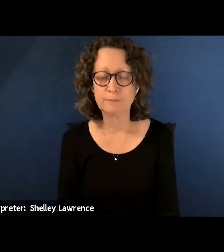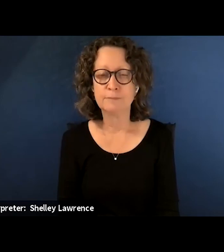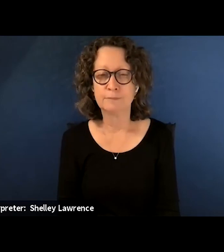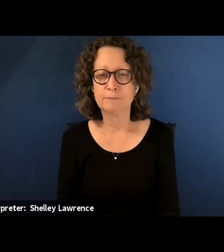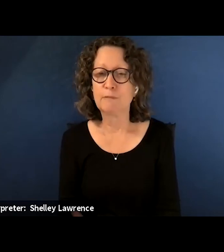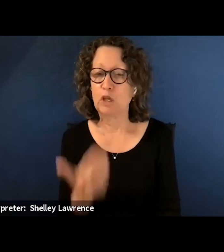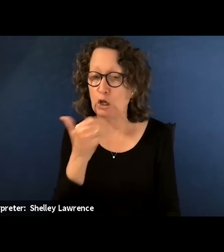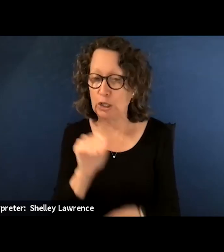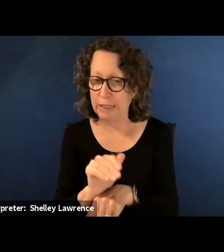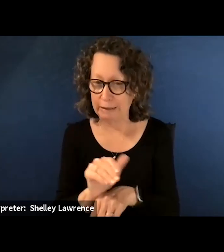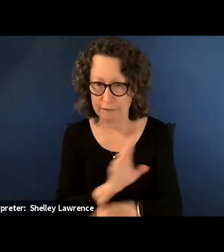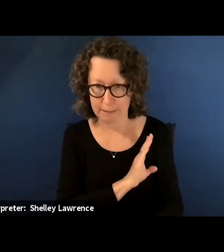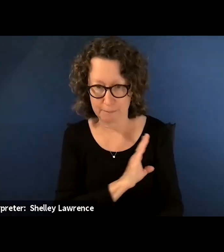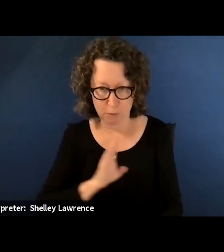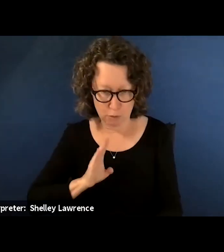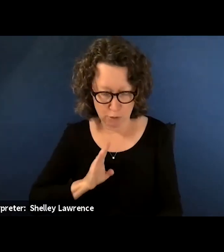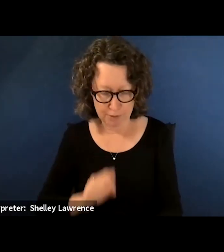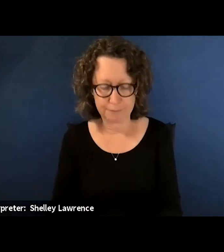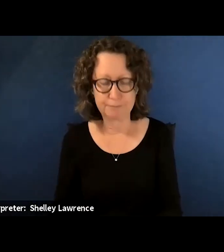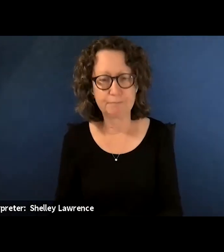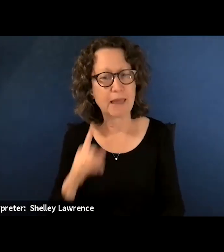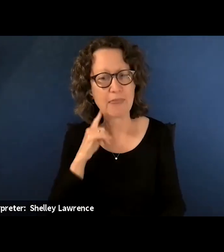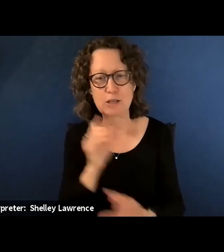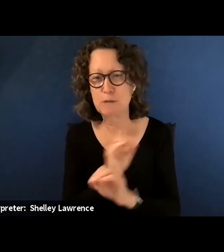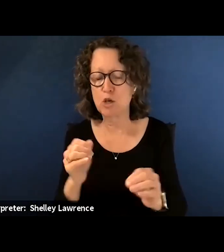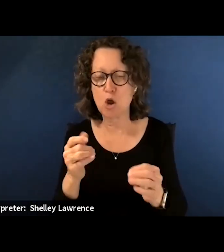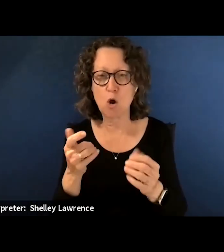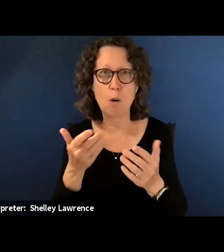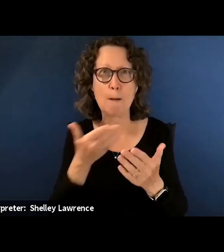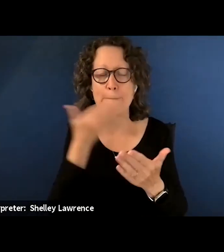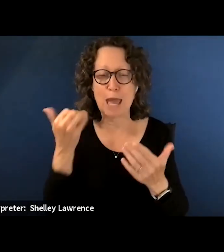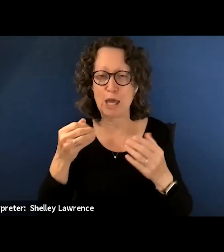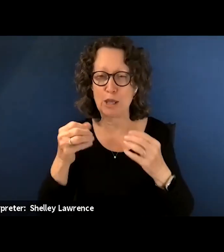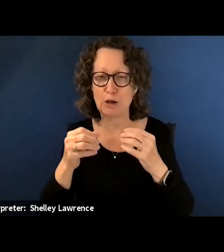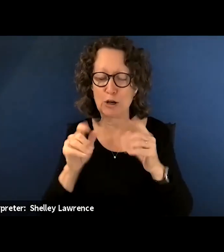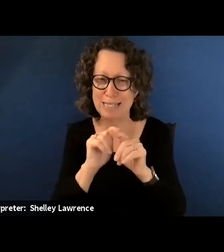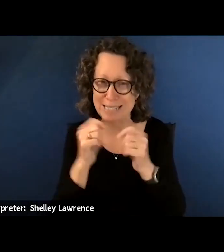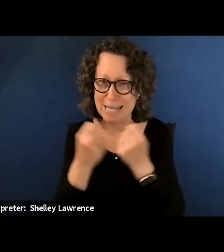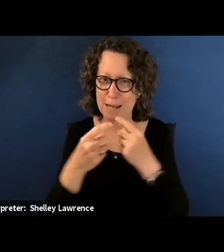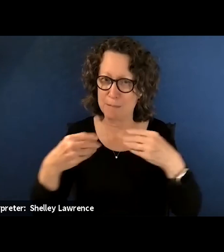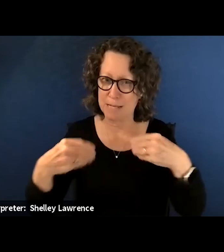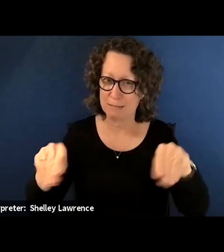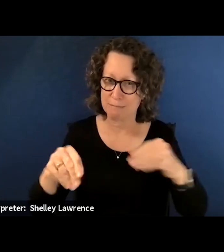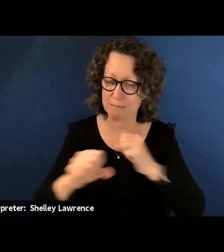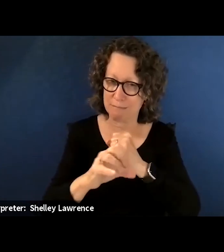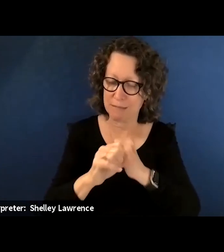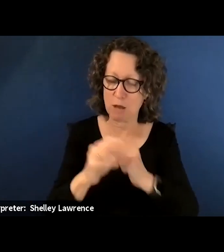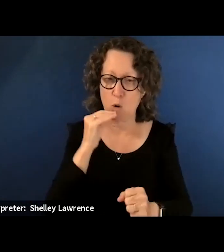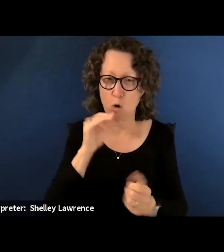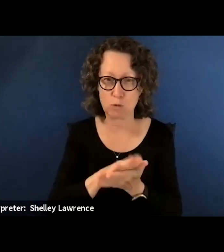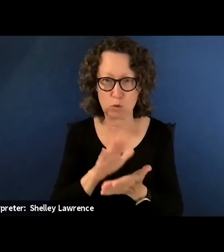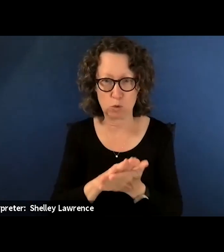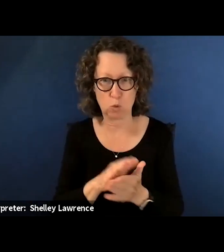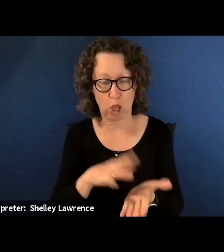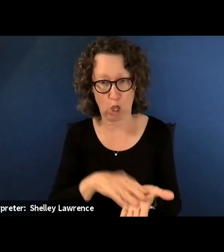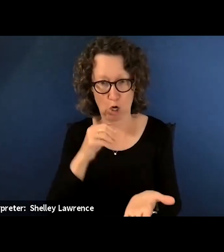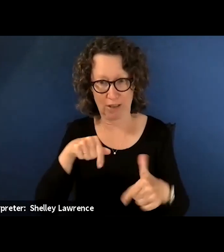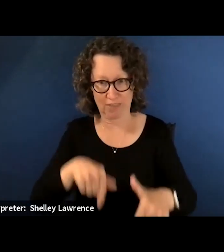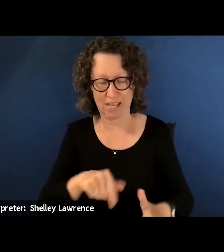Good evening, board. There's been no greater marketing team for local private, remote, and homeschool learning than this school board.